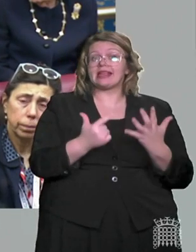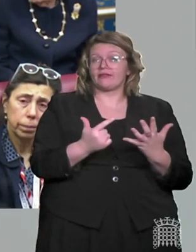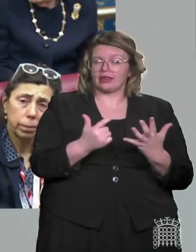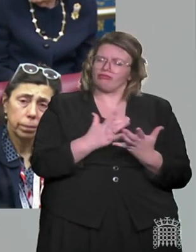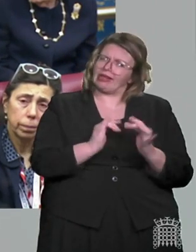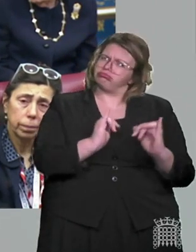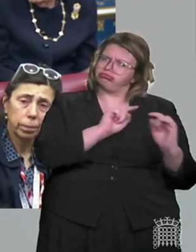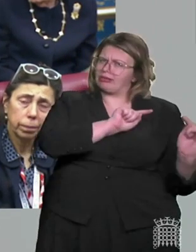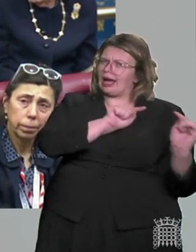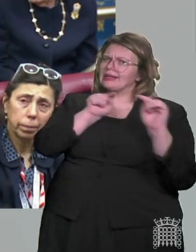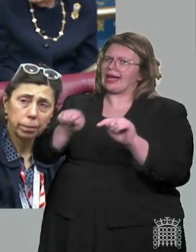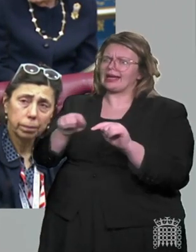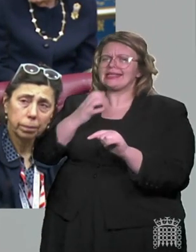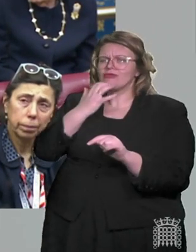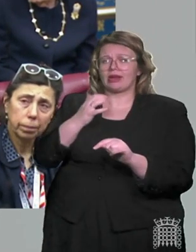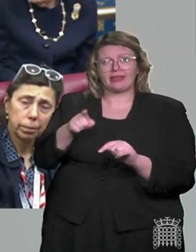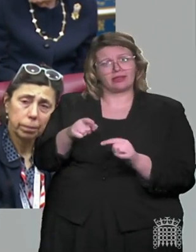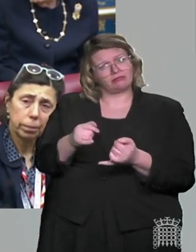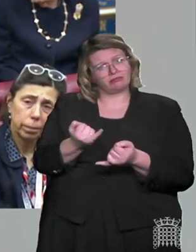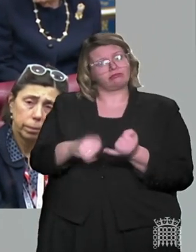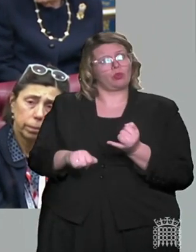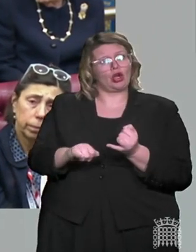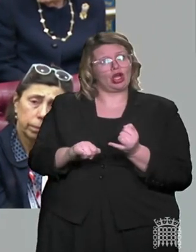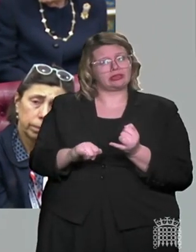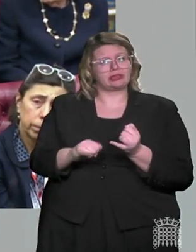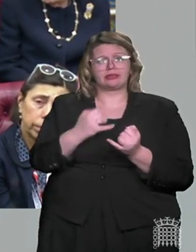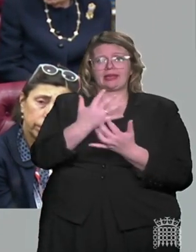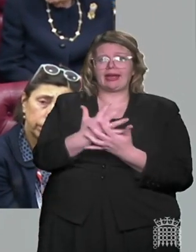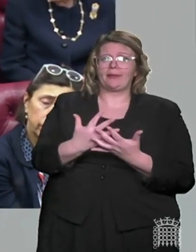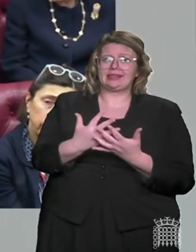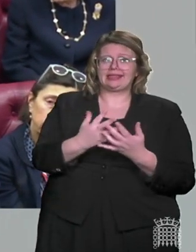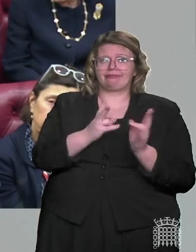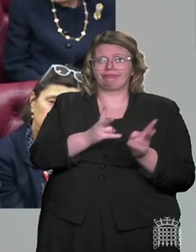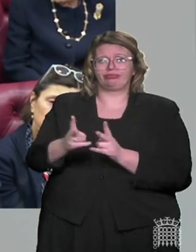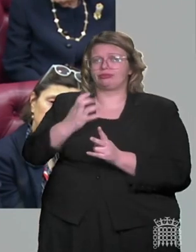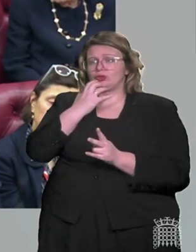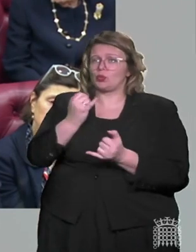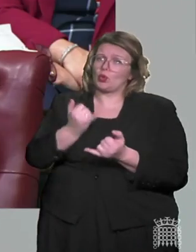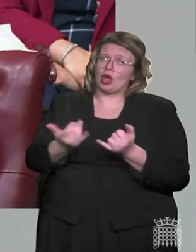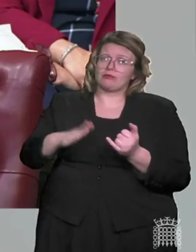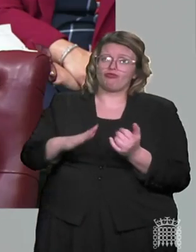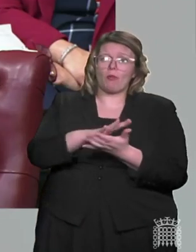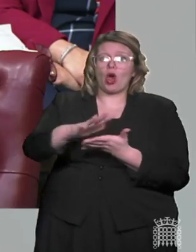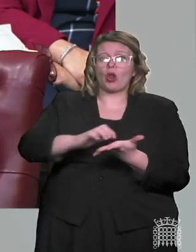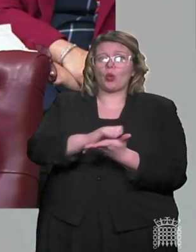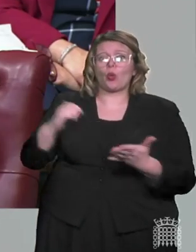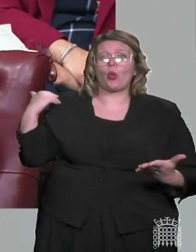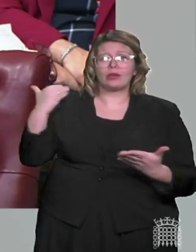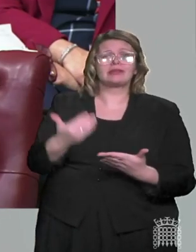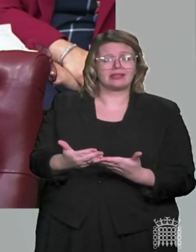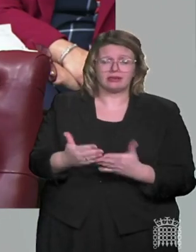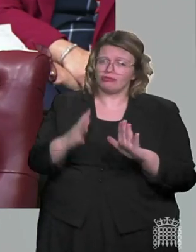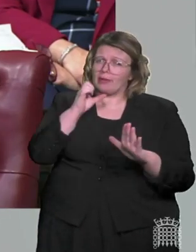worth remembering it was the biggest pogrom since the Holocaust in terms of the loss of life of Jewish people. We shouldn't forget that. While that